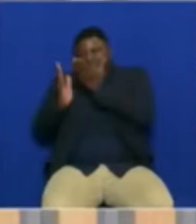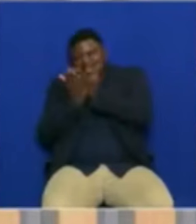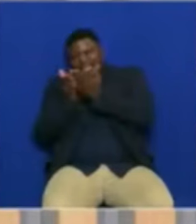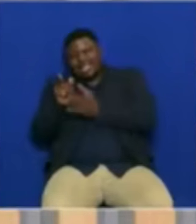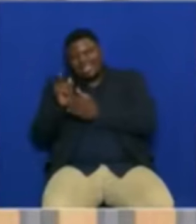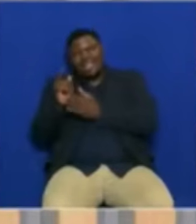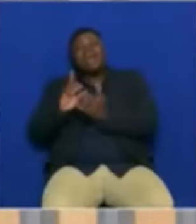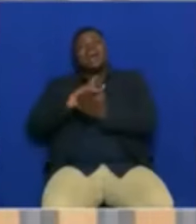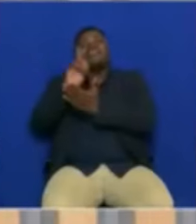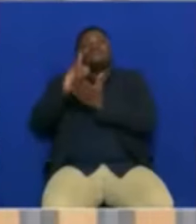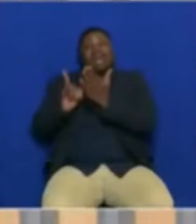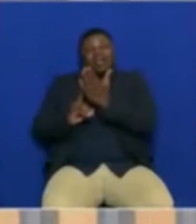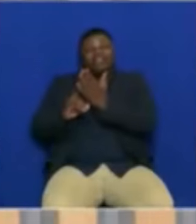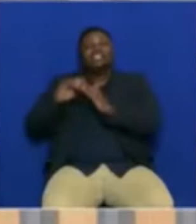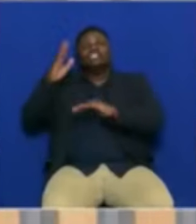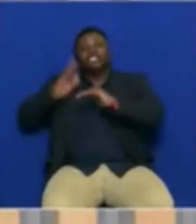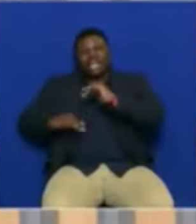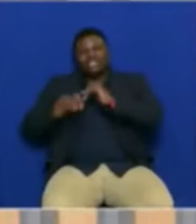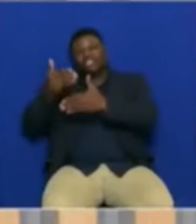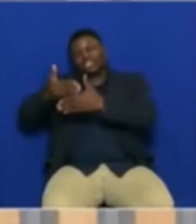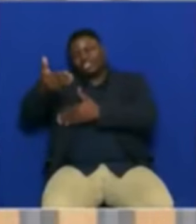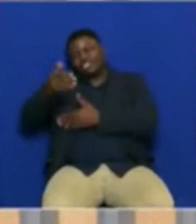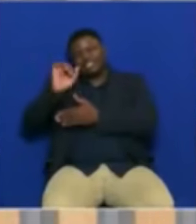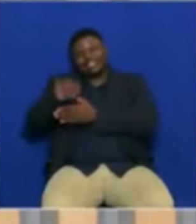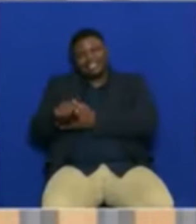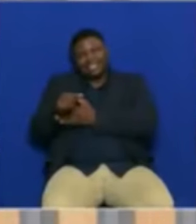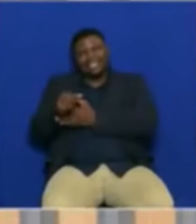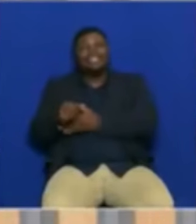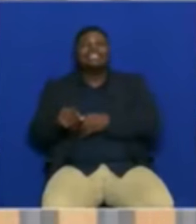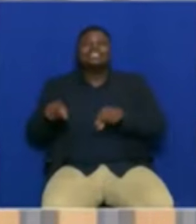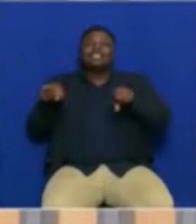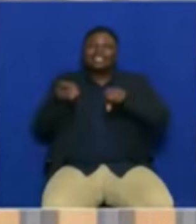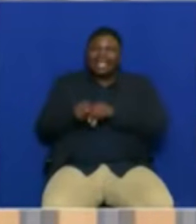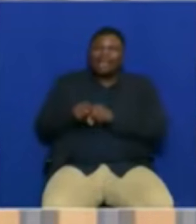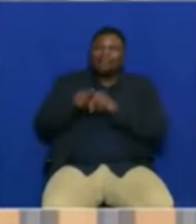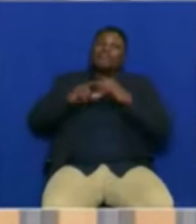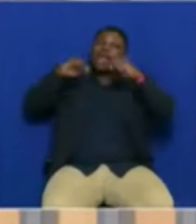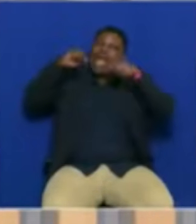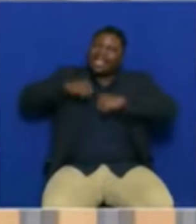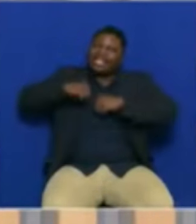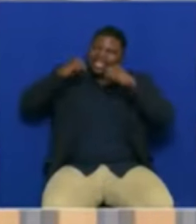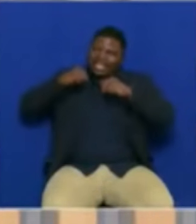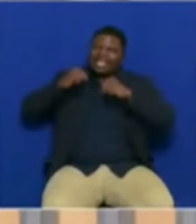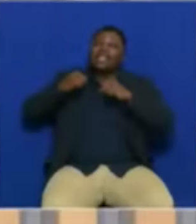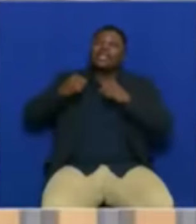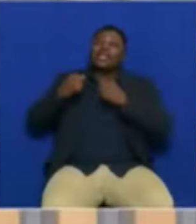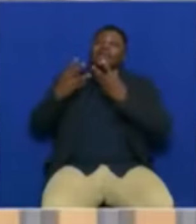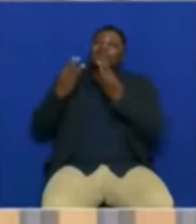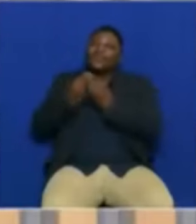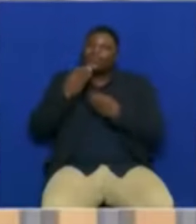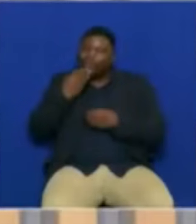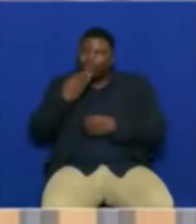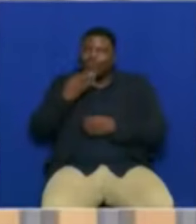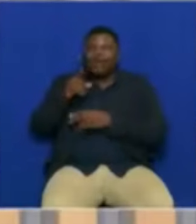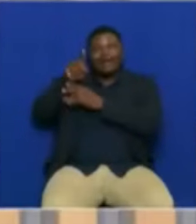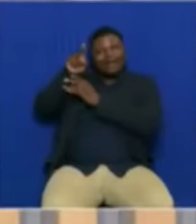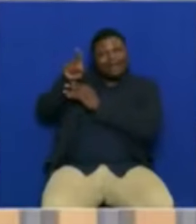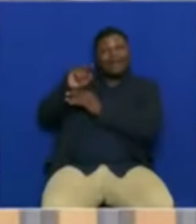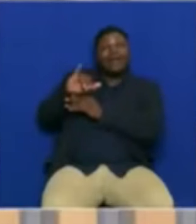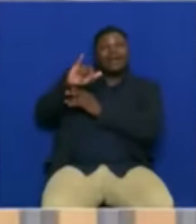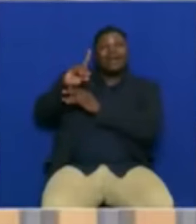does is they concur with your decision, being IDEC's decision, to charge the suspects. Is